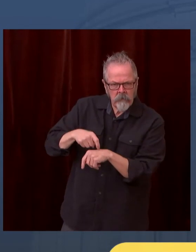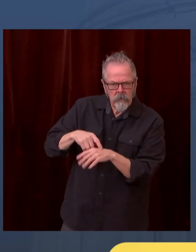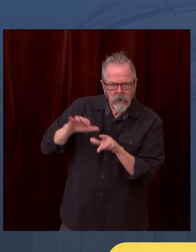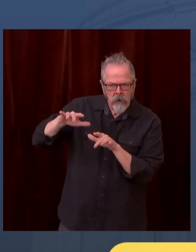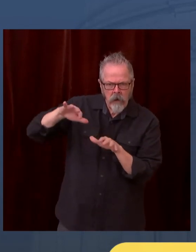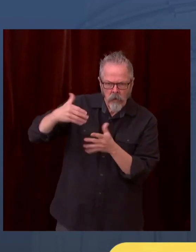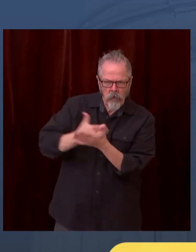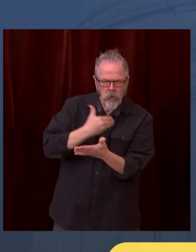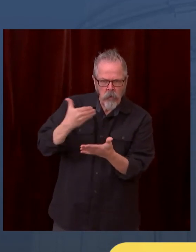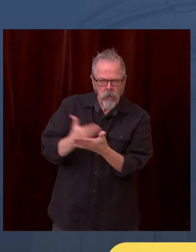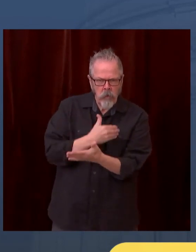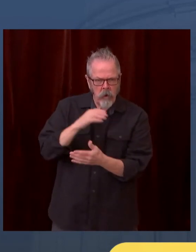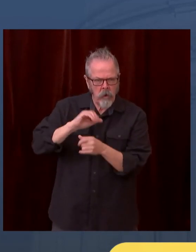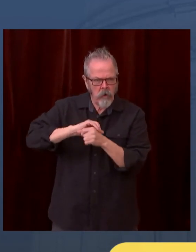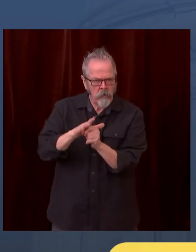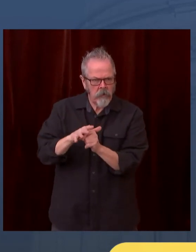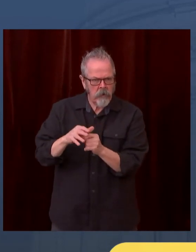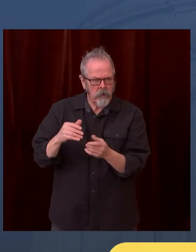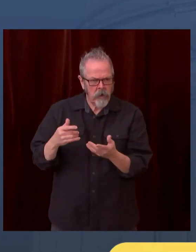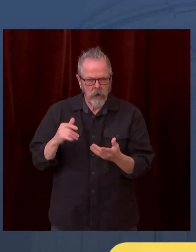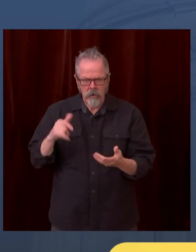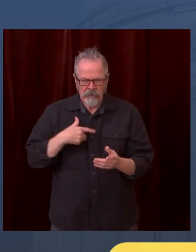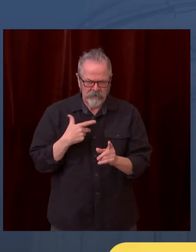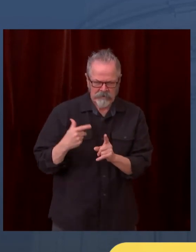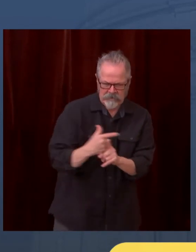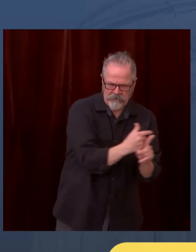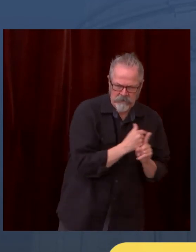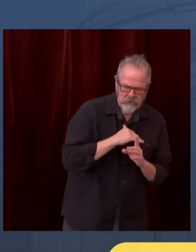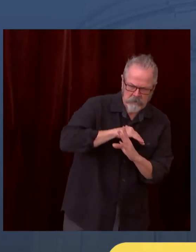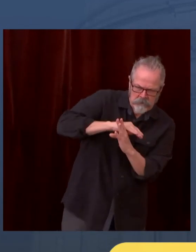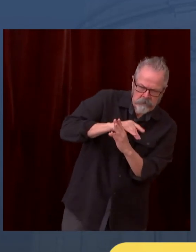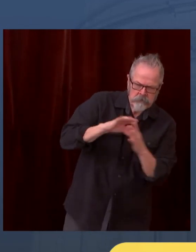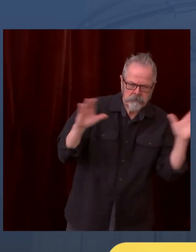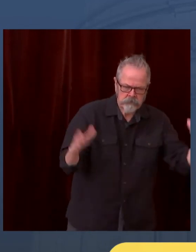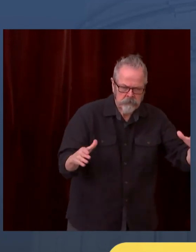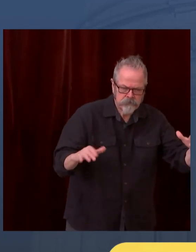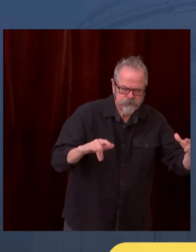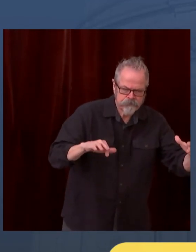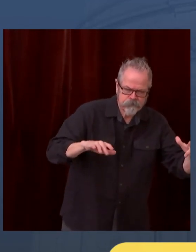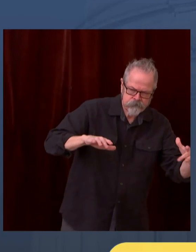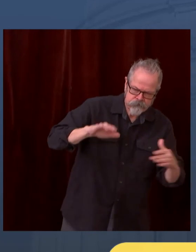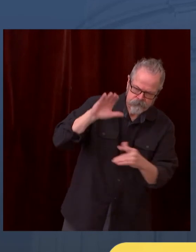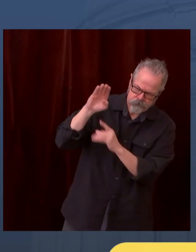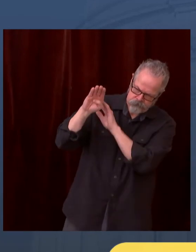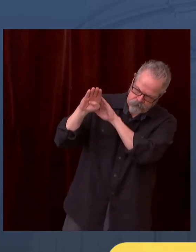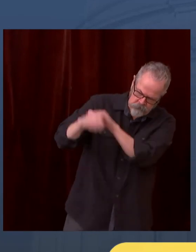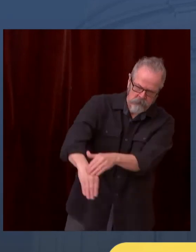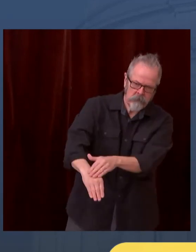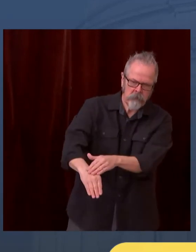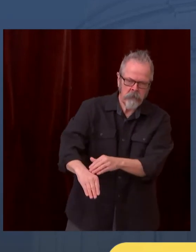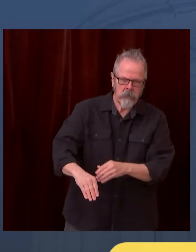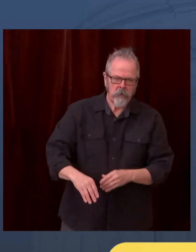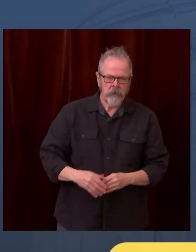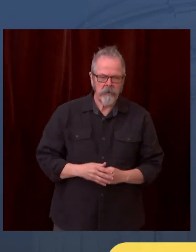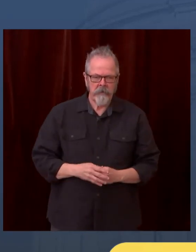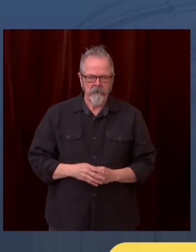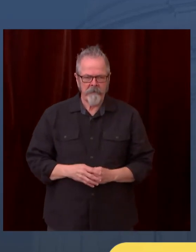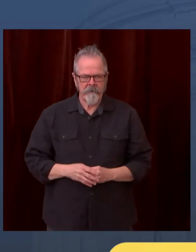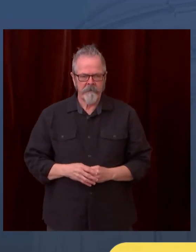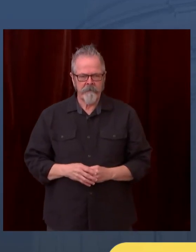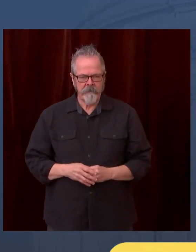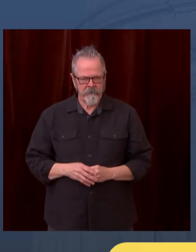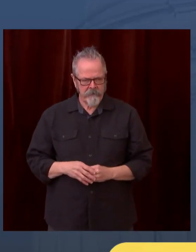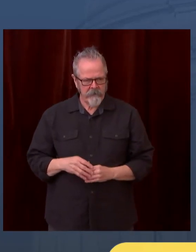huge surges, but that remains a possibility, not a certainty. And that's why it's really important for us all to continue wearing